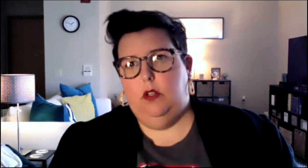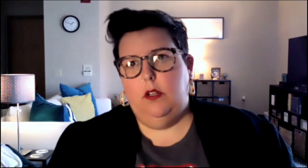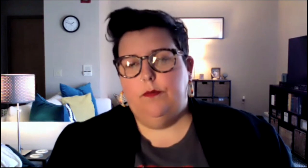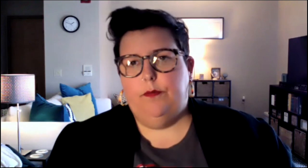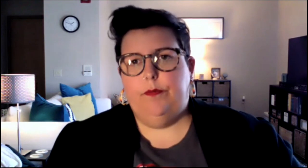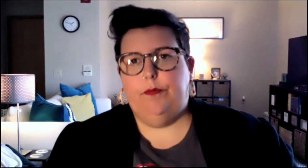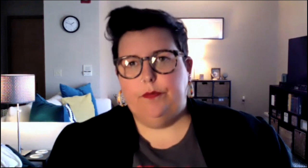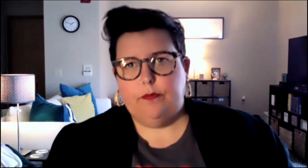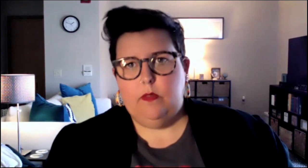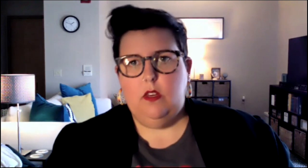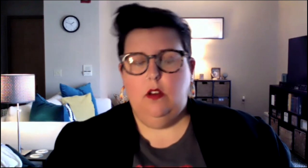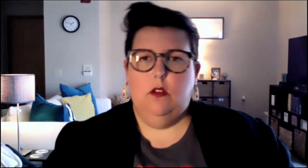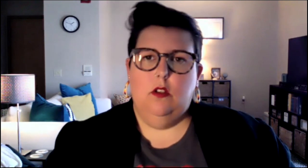community?